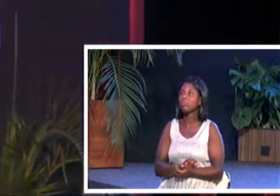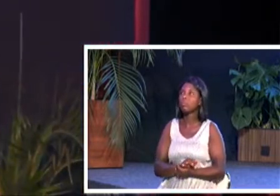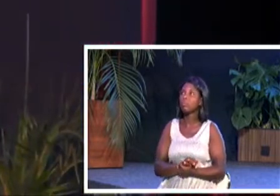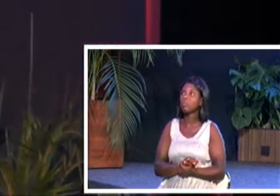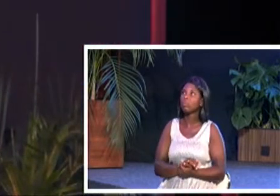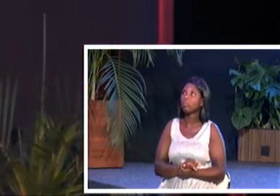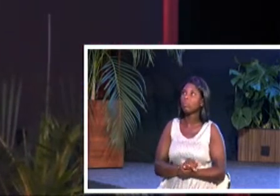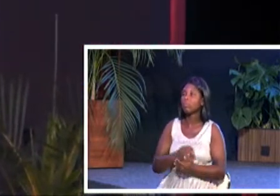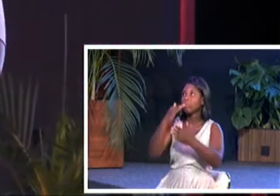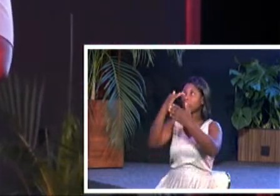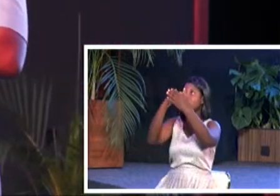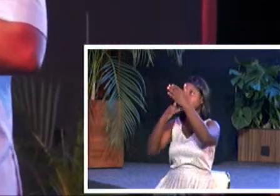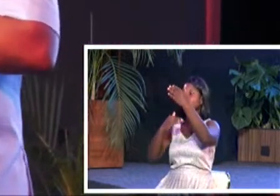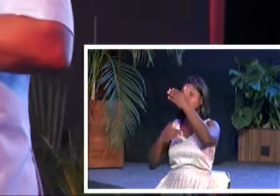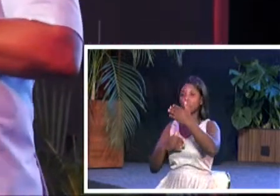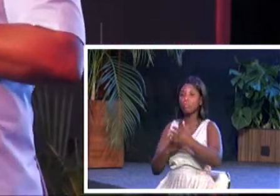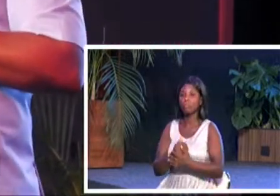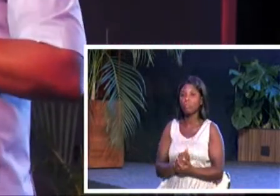because we've all been,